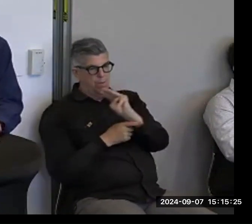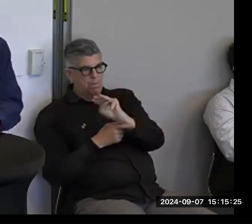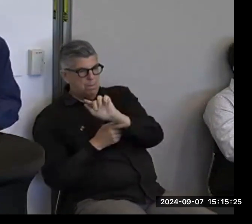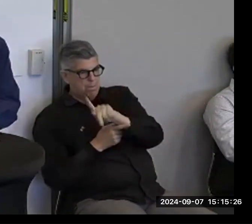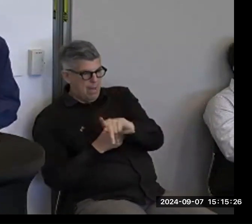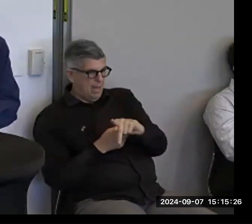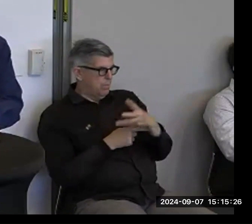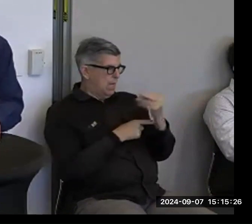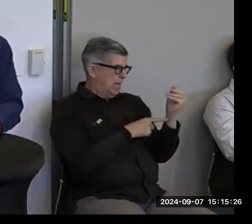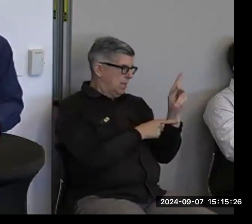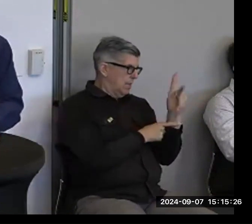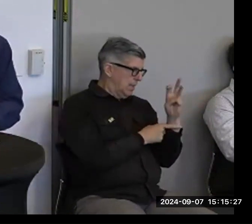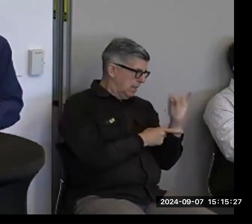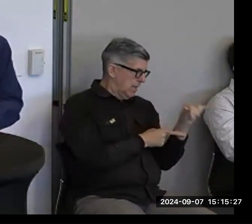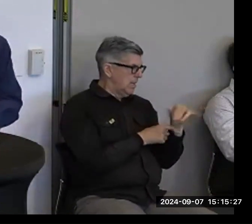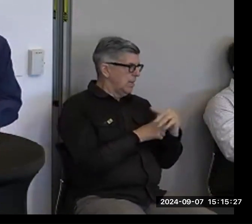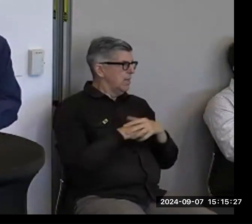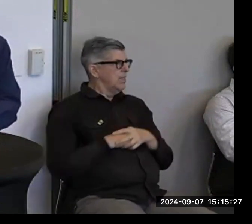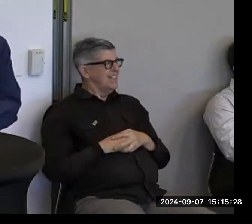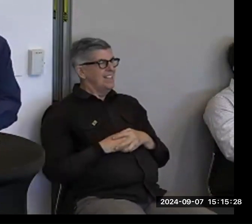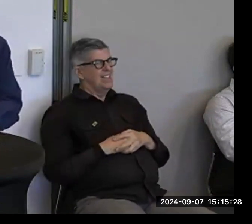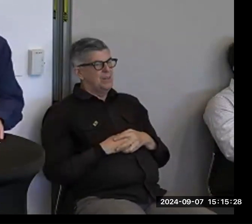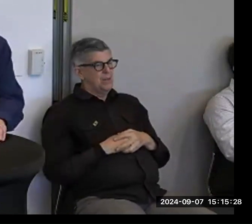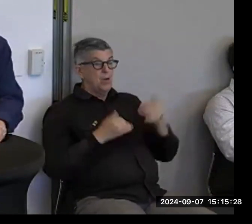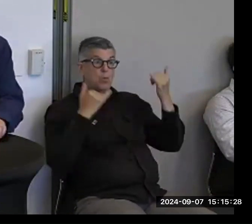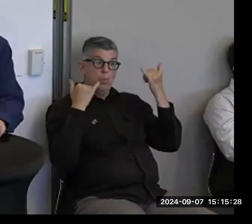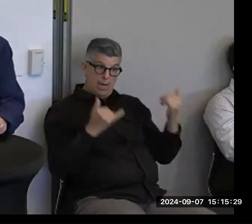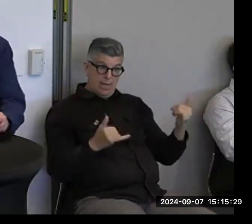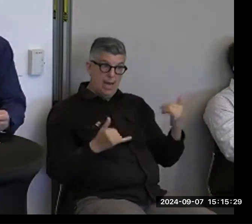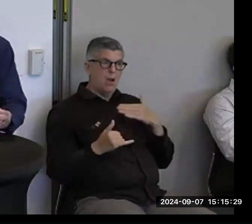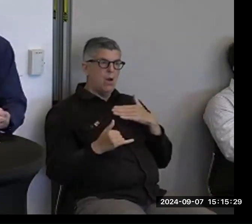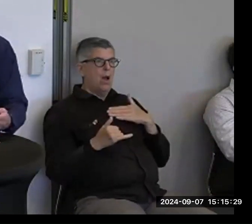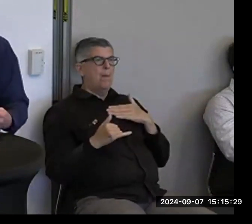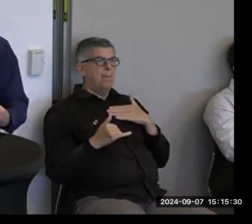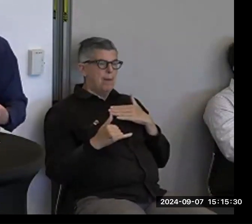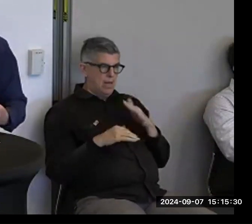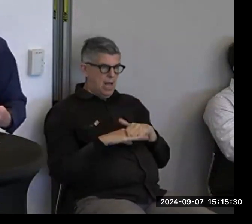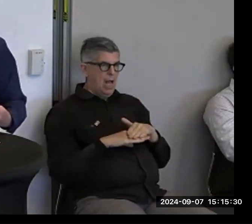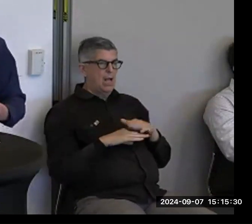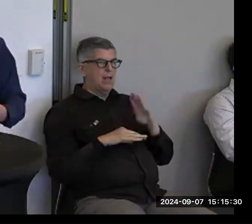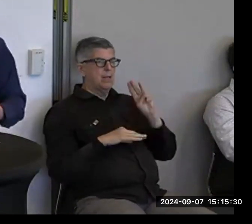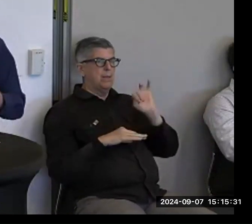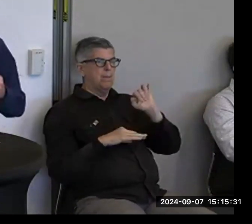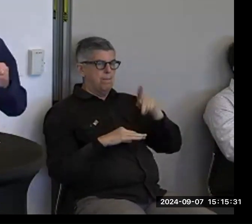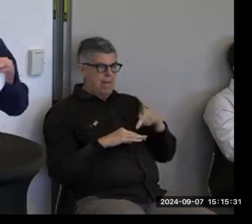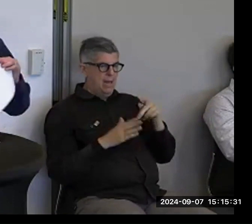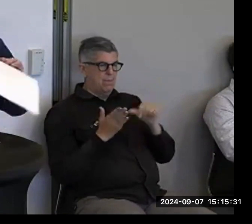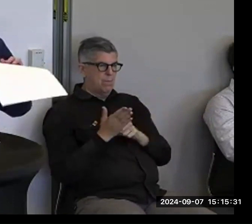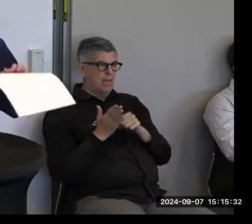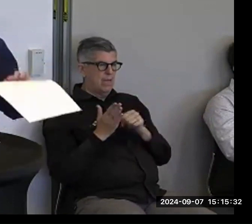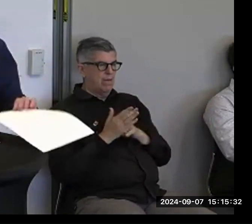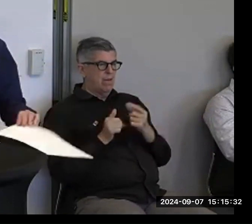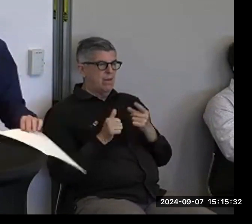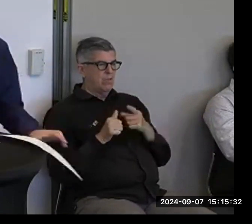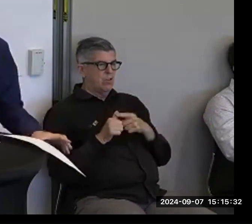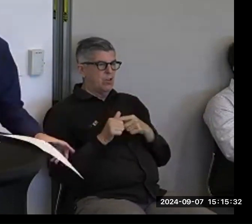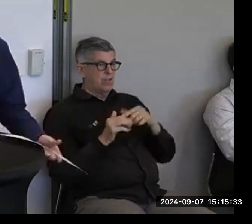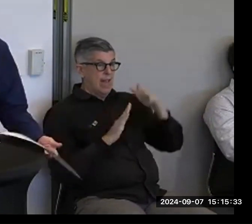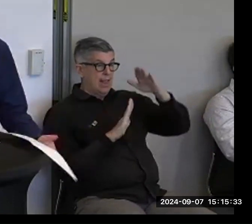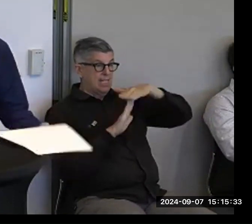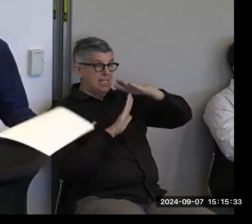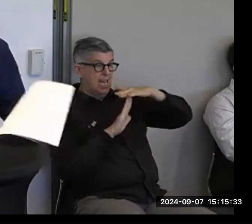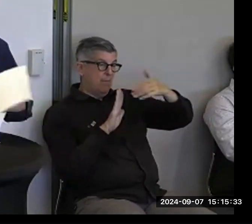key. I'm back on the map page, and the first thing I see at the top, Greg has pointed out, we have an